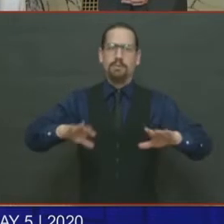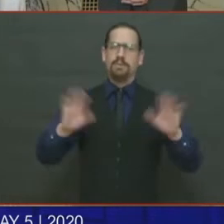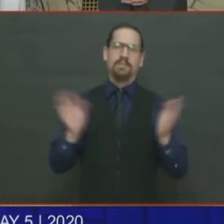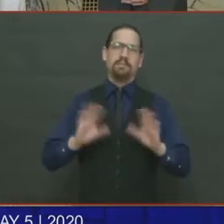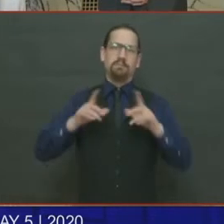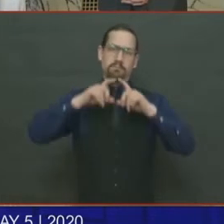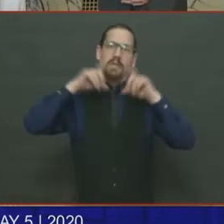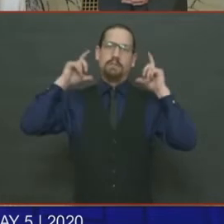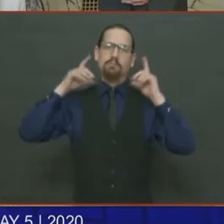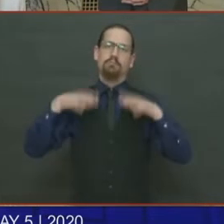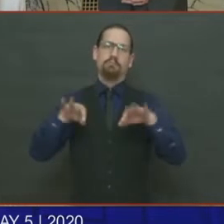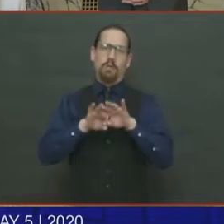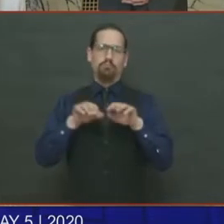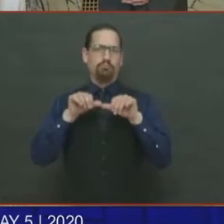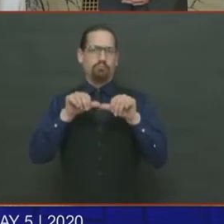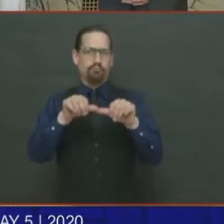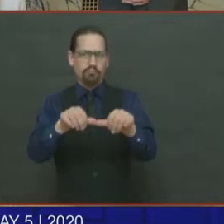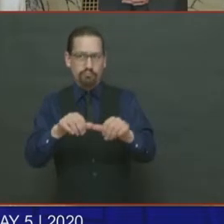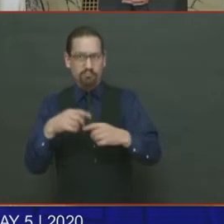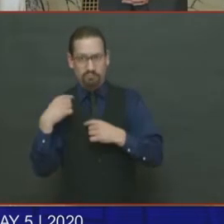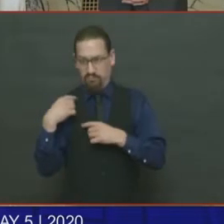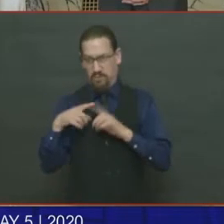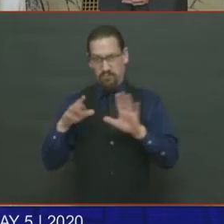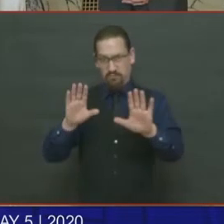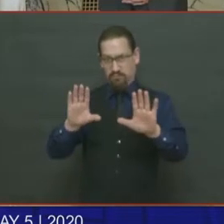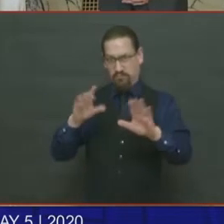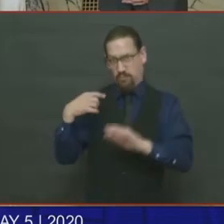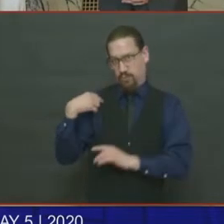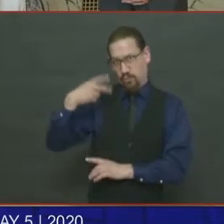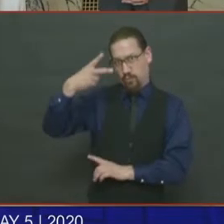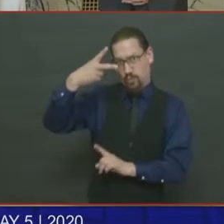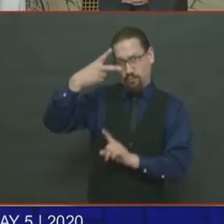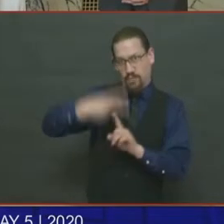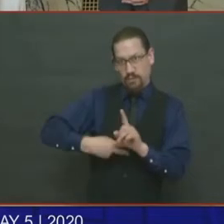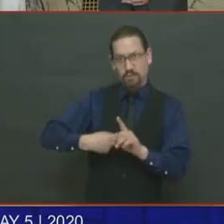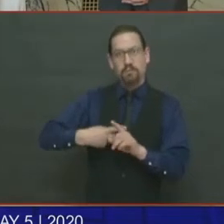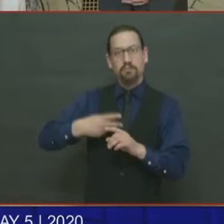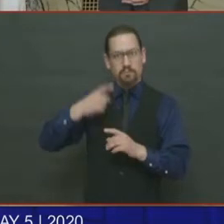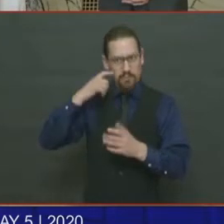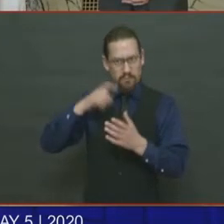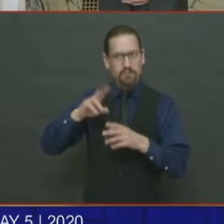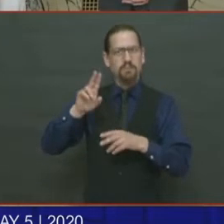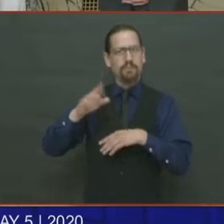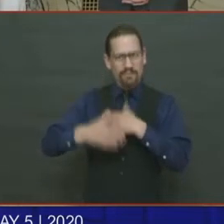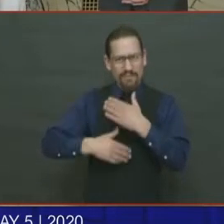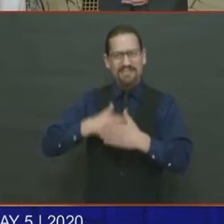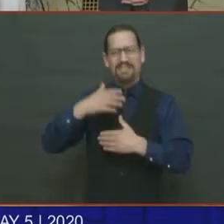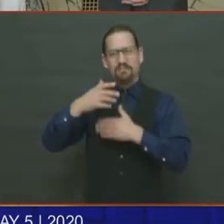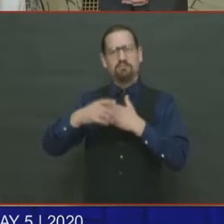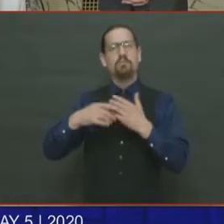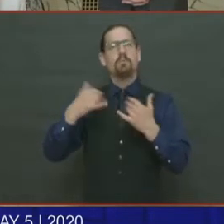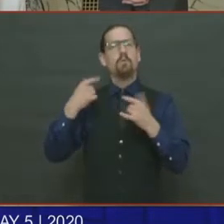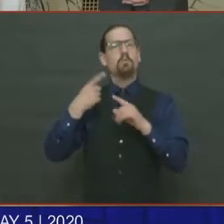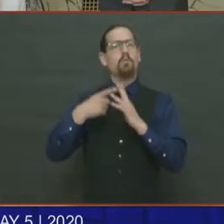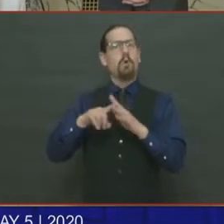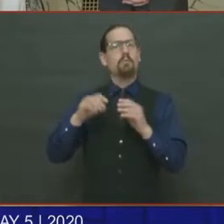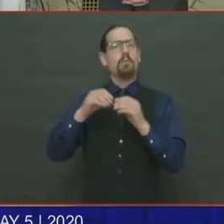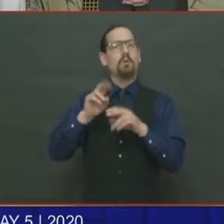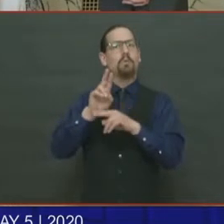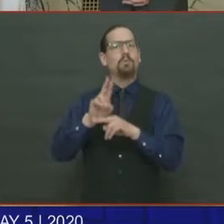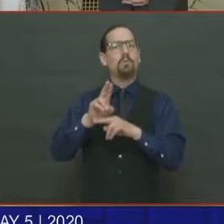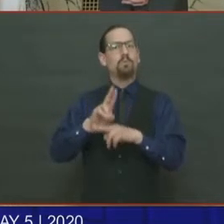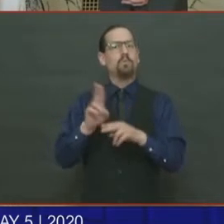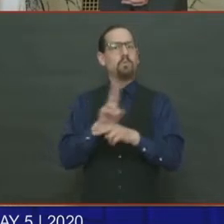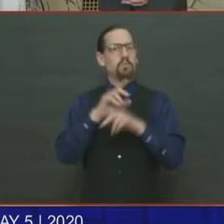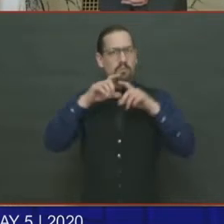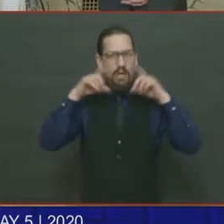in cloth face masks might be a little scary across the board for seniors, for kids, for other